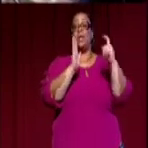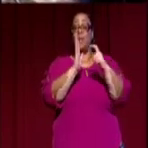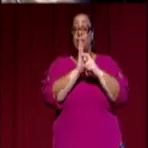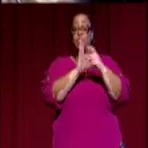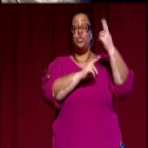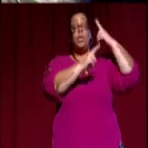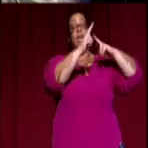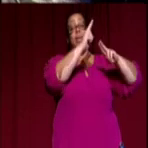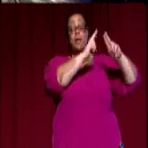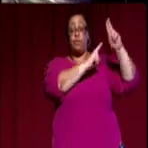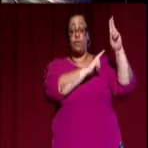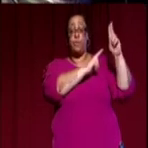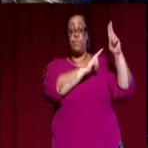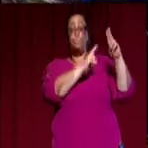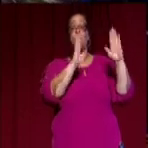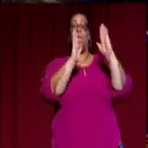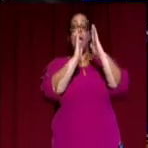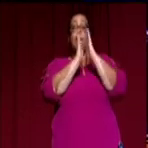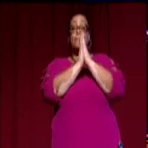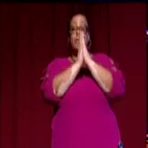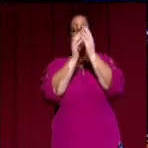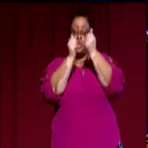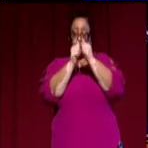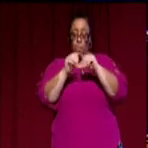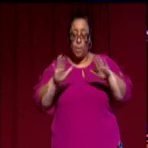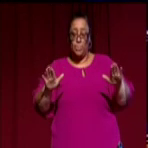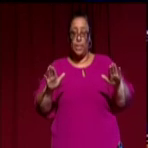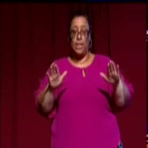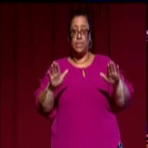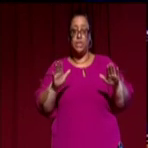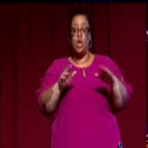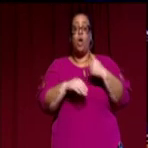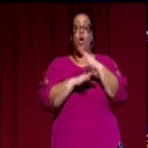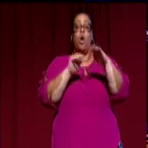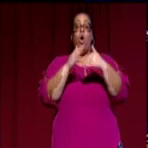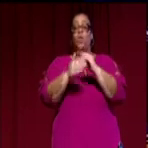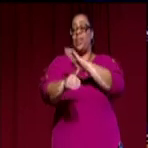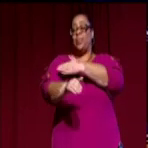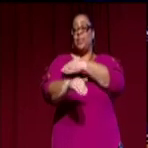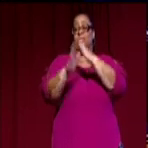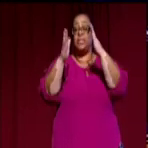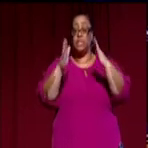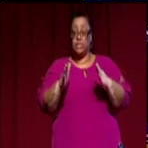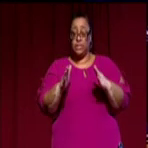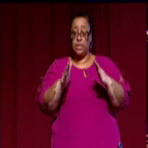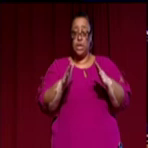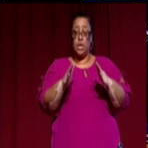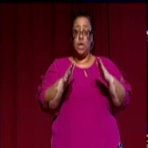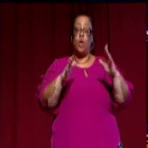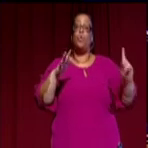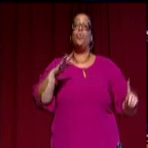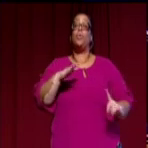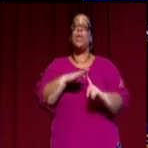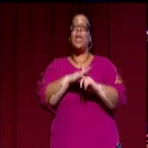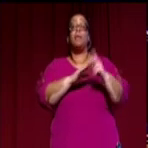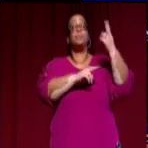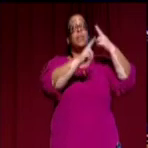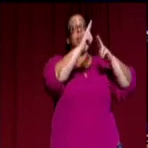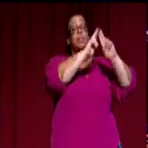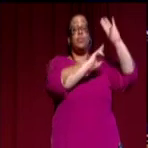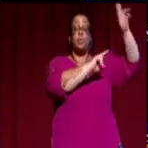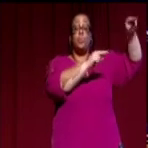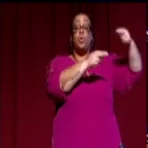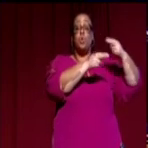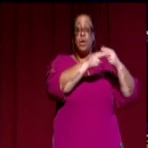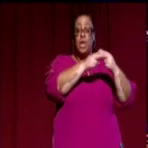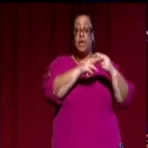we honor you, I pray that you would bless every one of these singers tonight who've come to lift up your name so